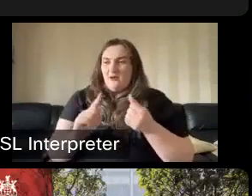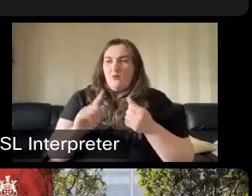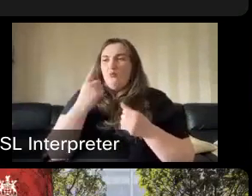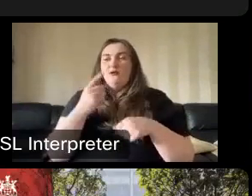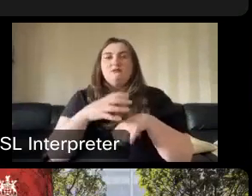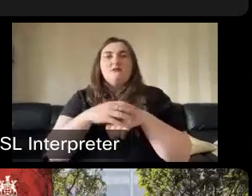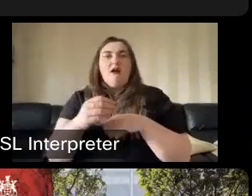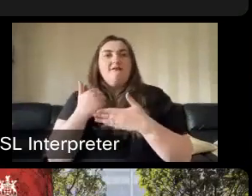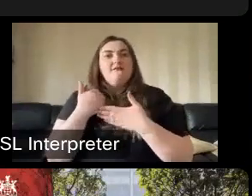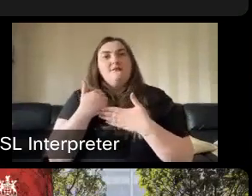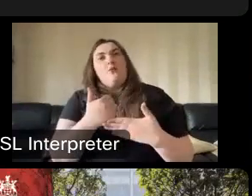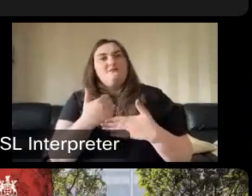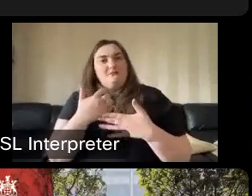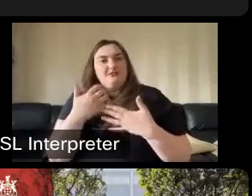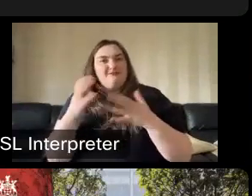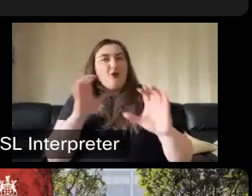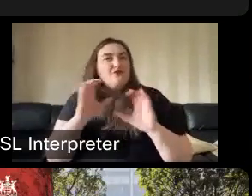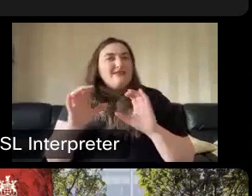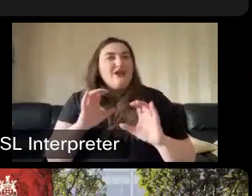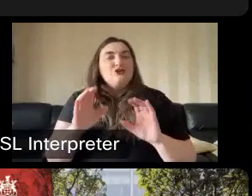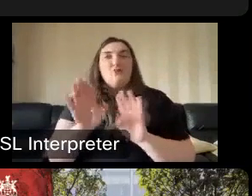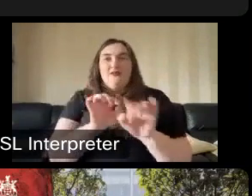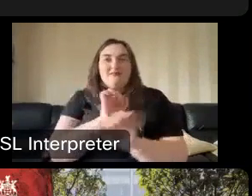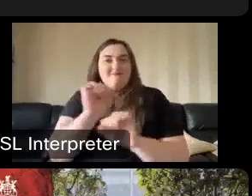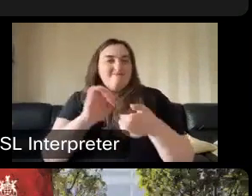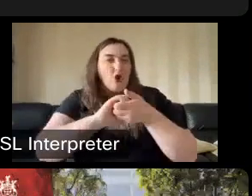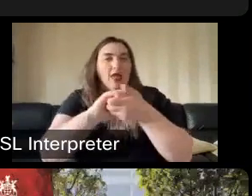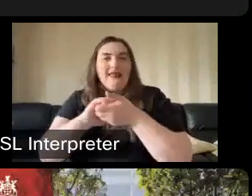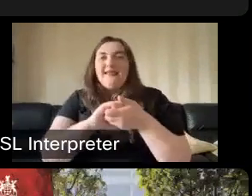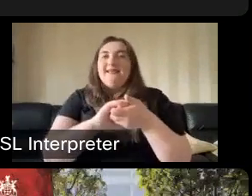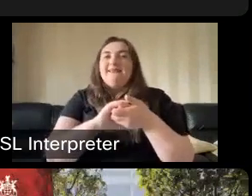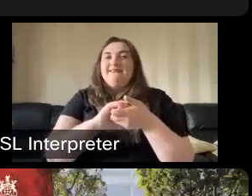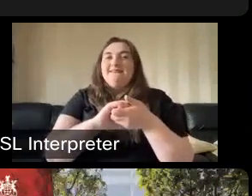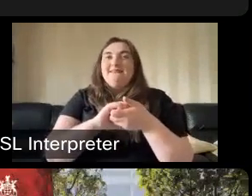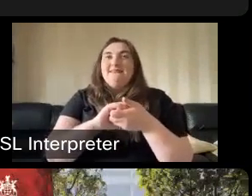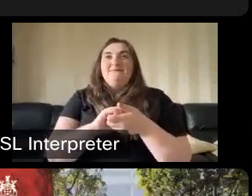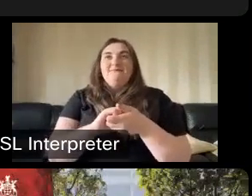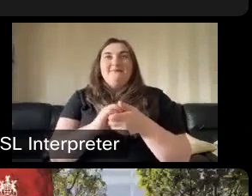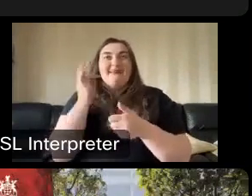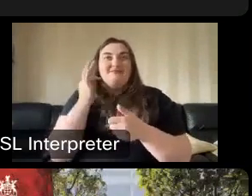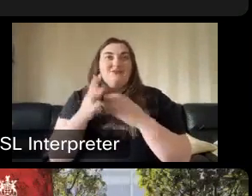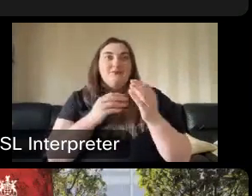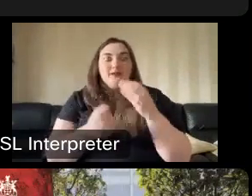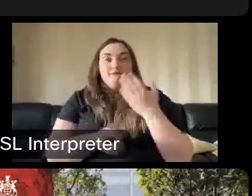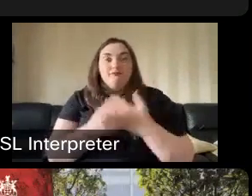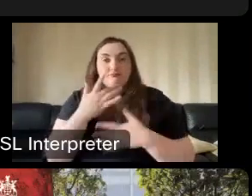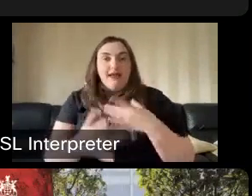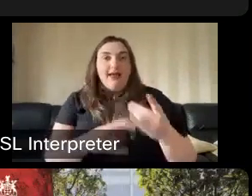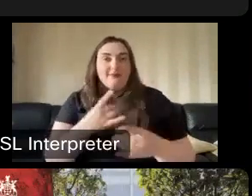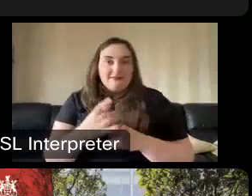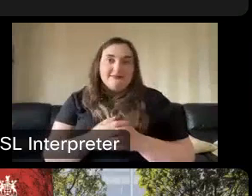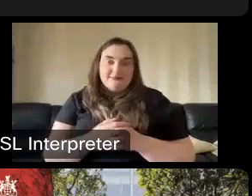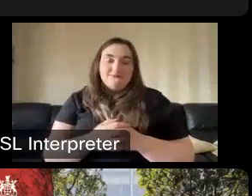supportive conversation with their colleagues when something happens.